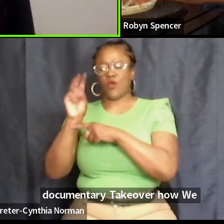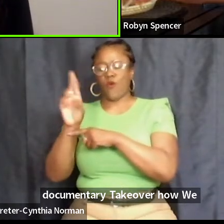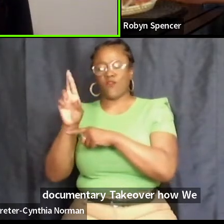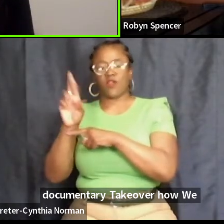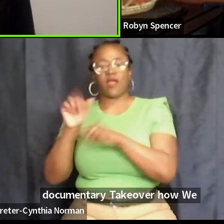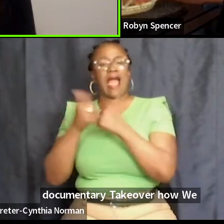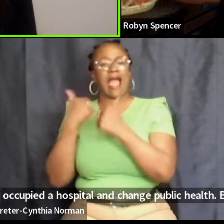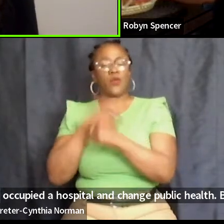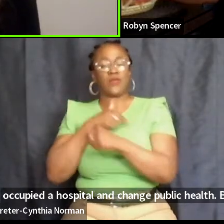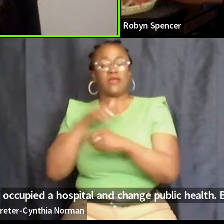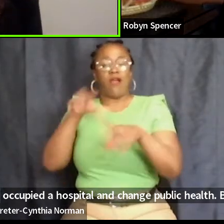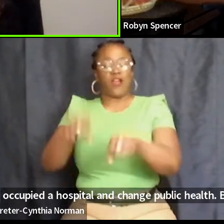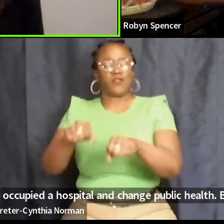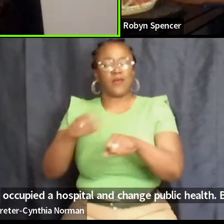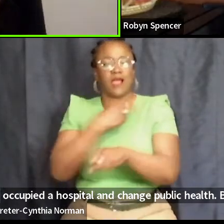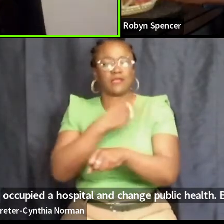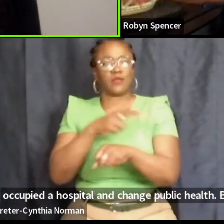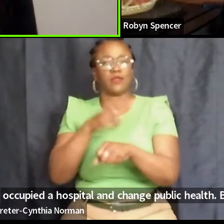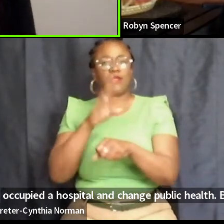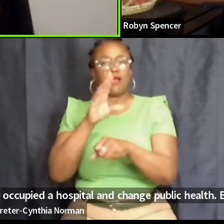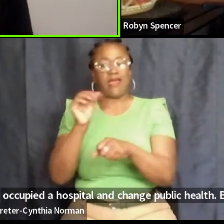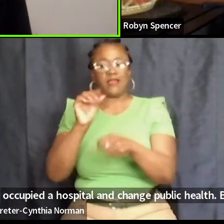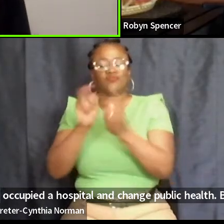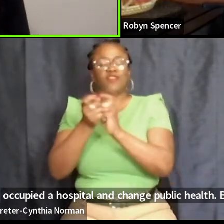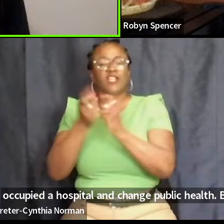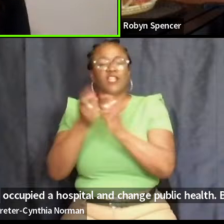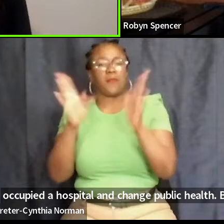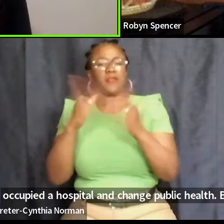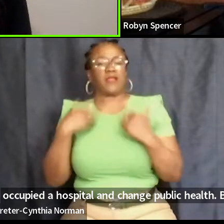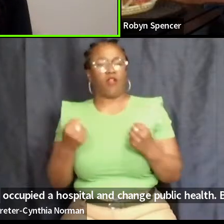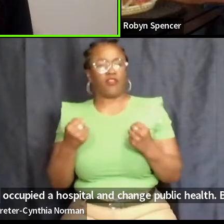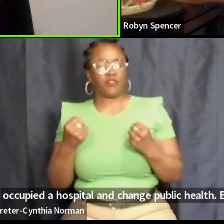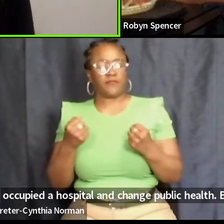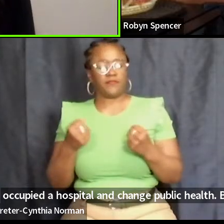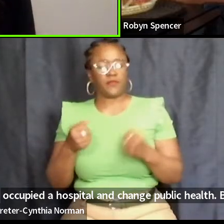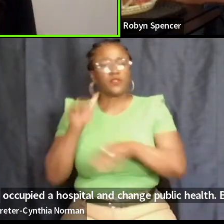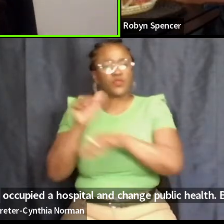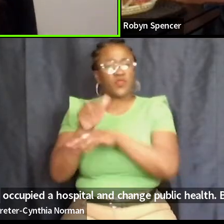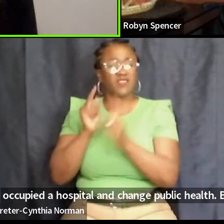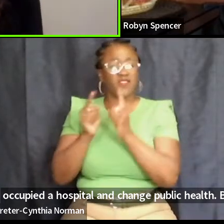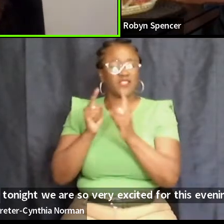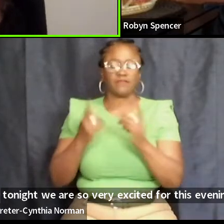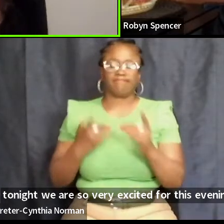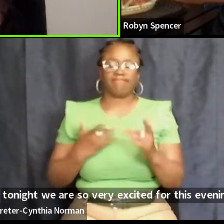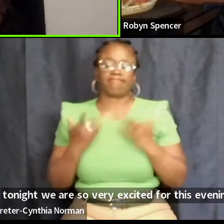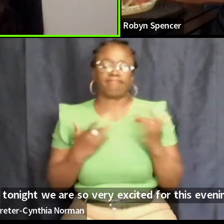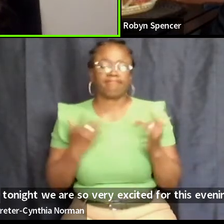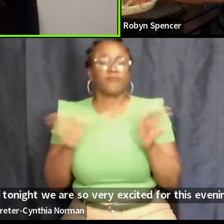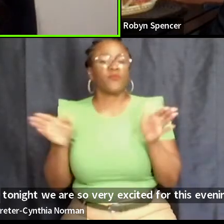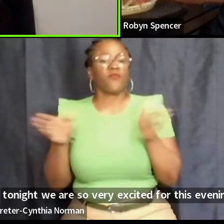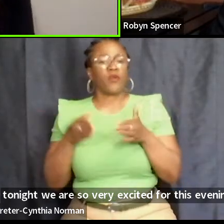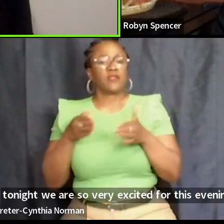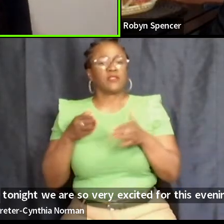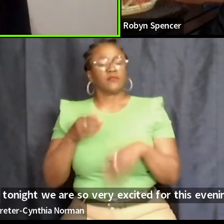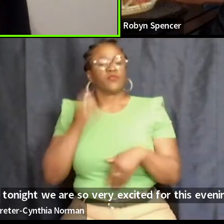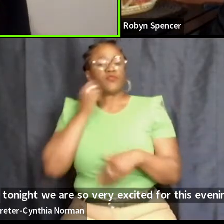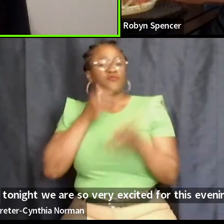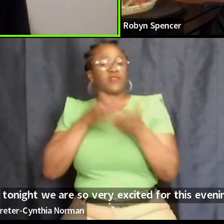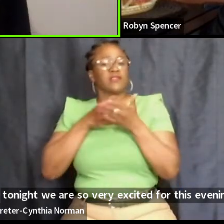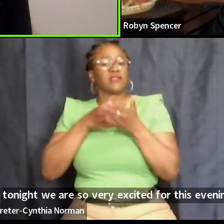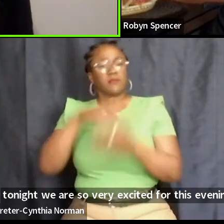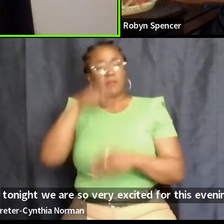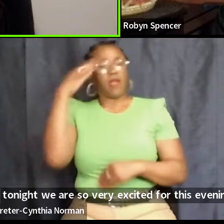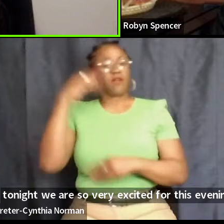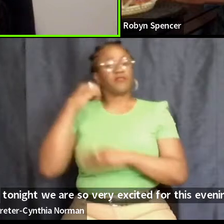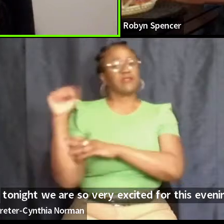But tonight, we are so very excited for this evening's conversation focusing on racism and Black resistance